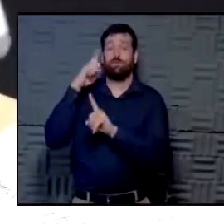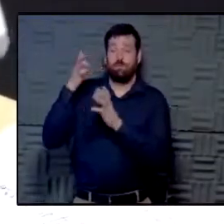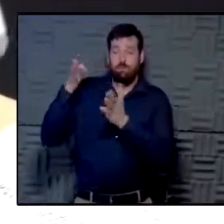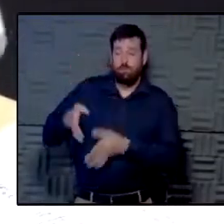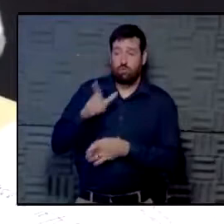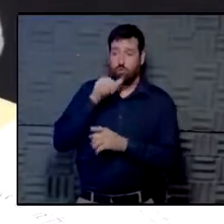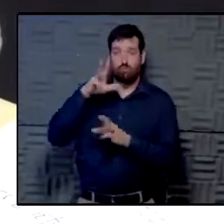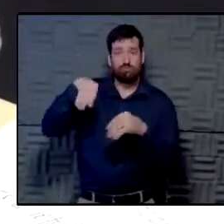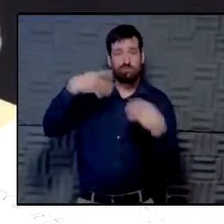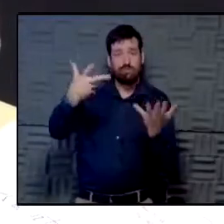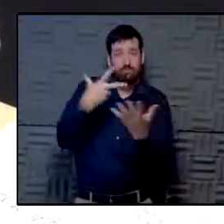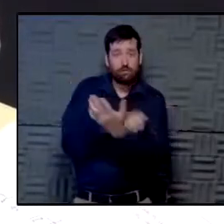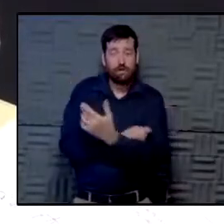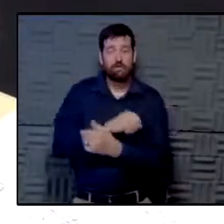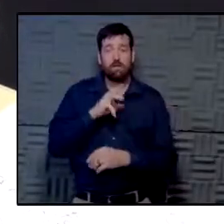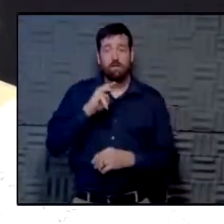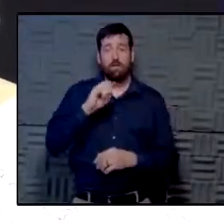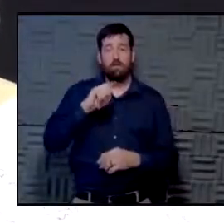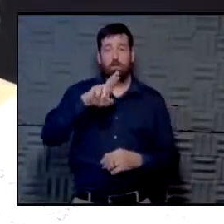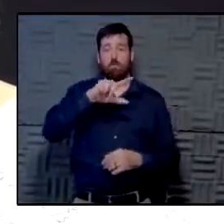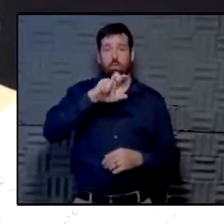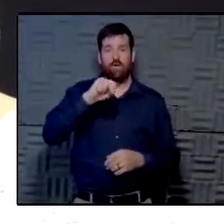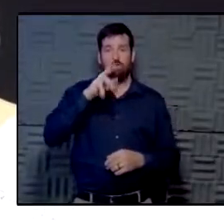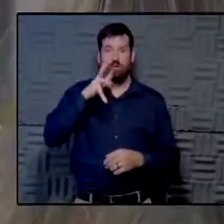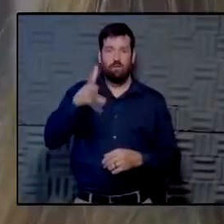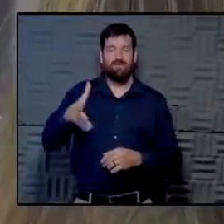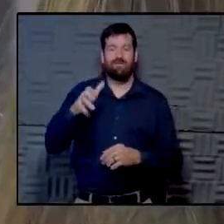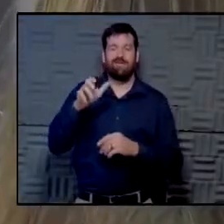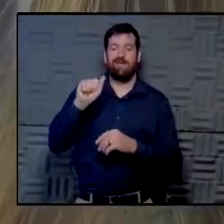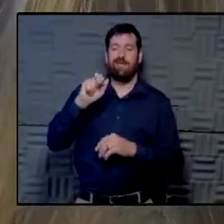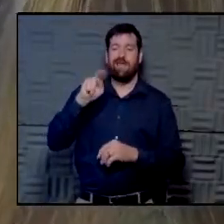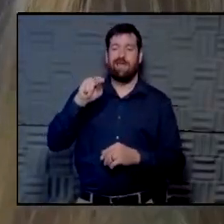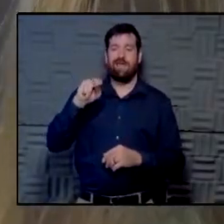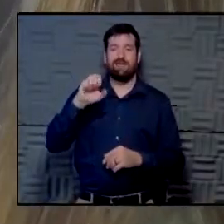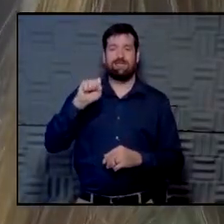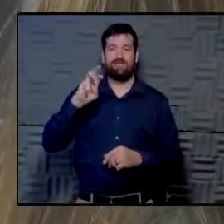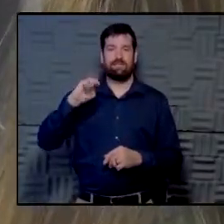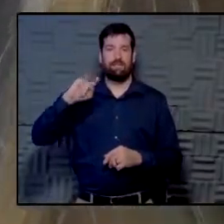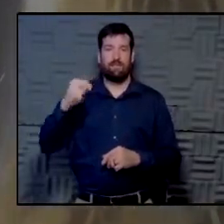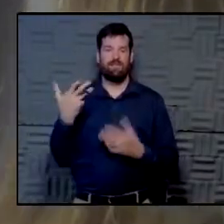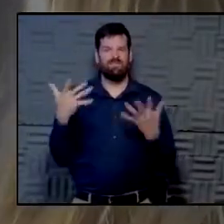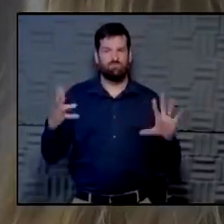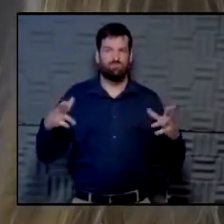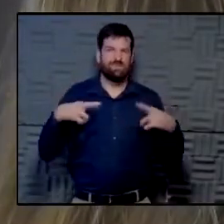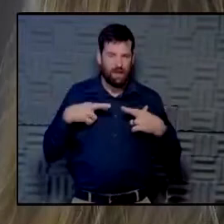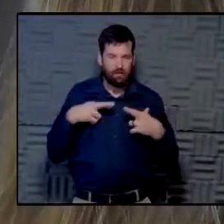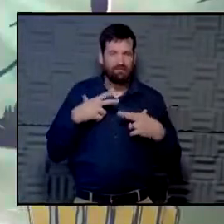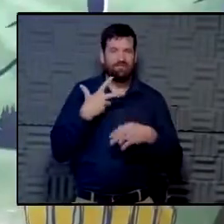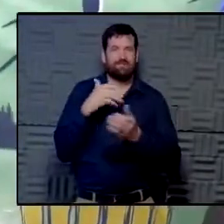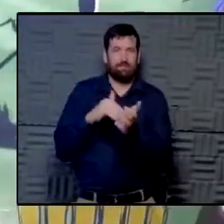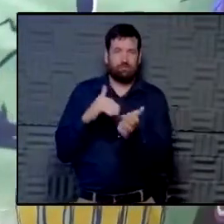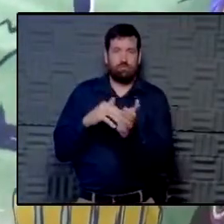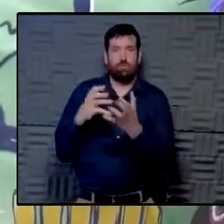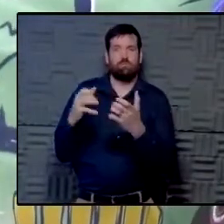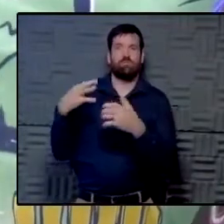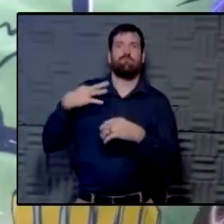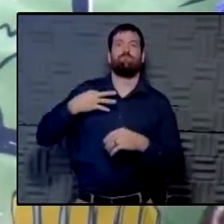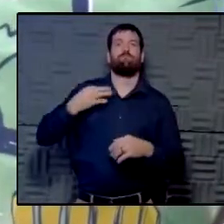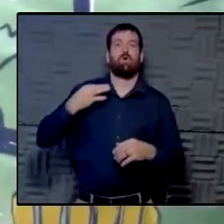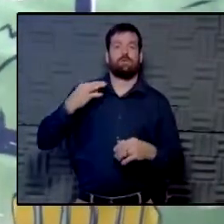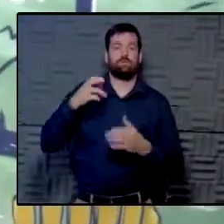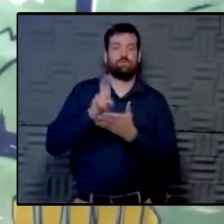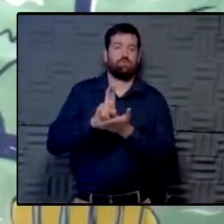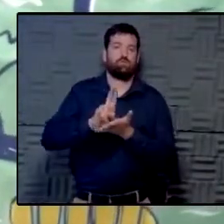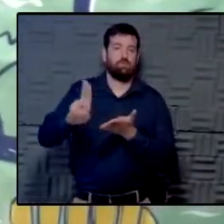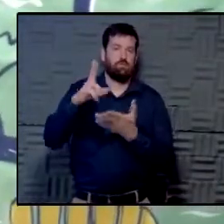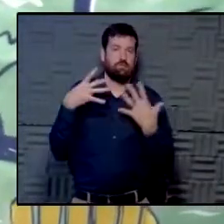gave them their shots, Morgan's grandmother, Dr. Ann Smith. She is a retired family physician who wanted to help the community by volunteering at the